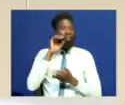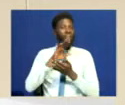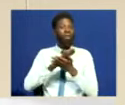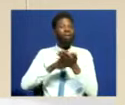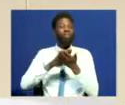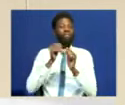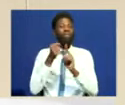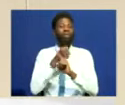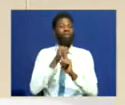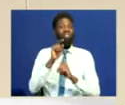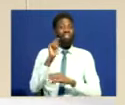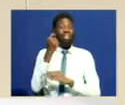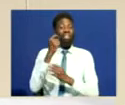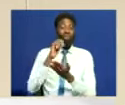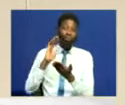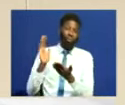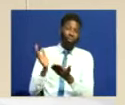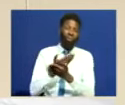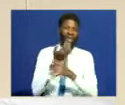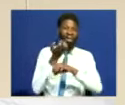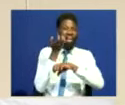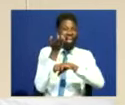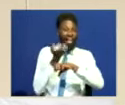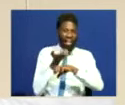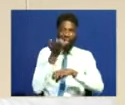in Kenya actually. But it just